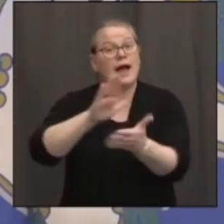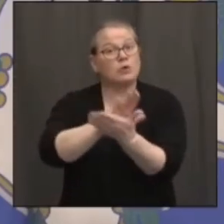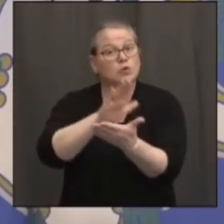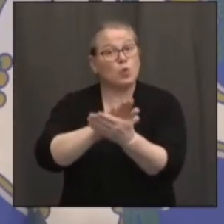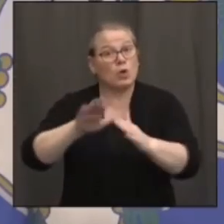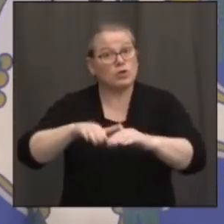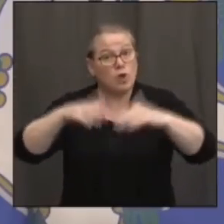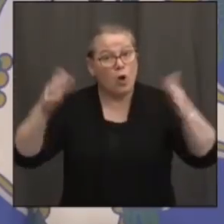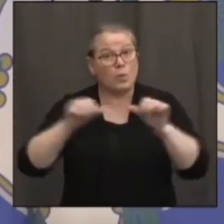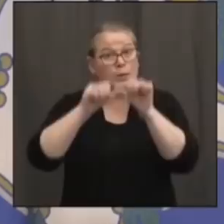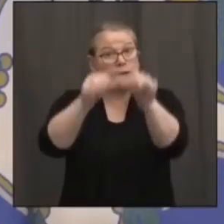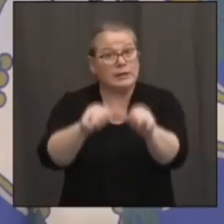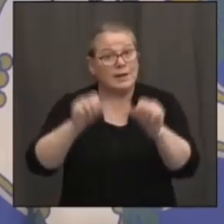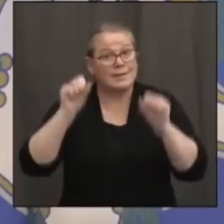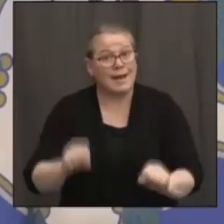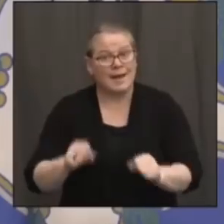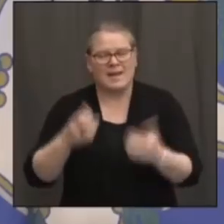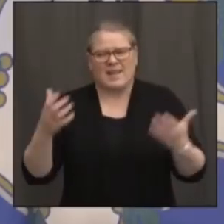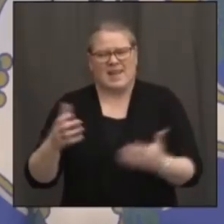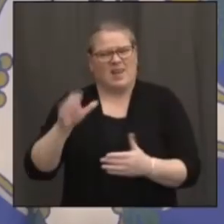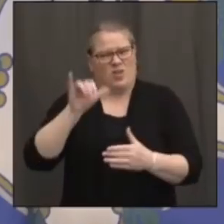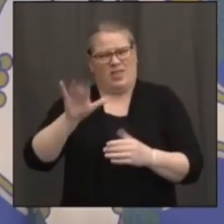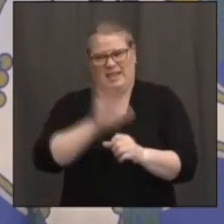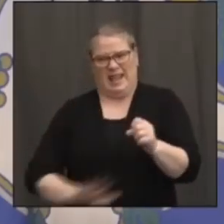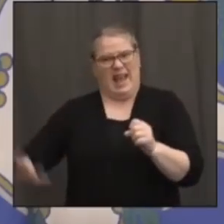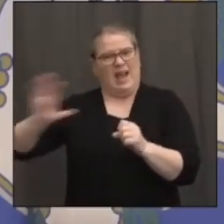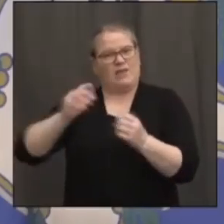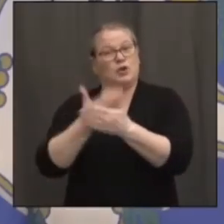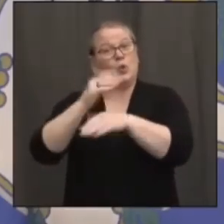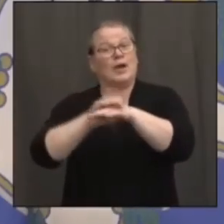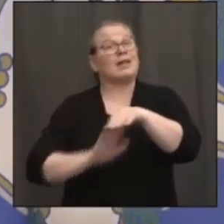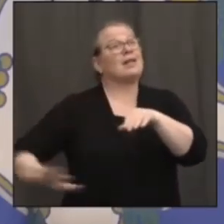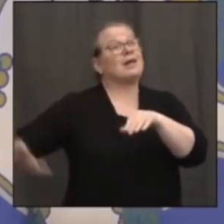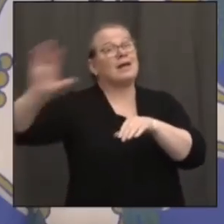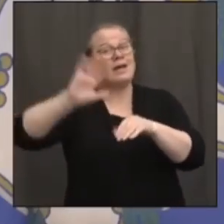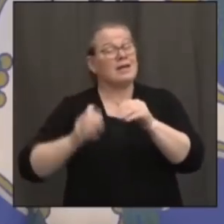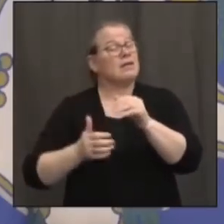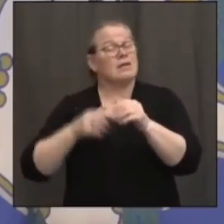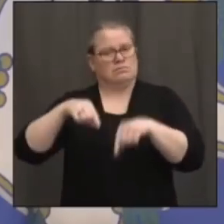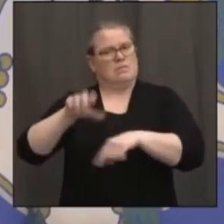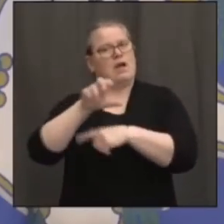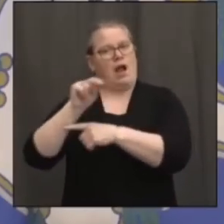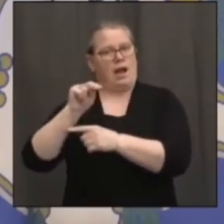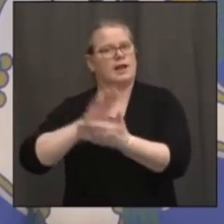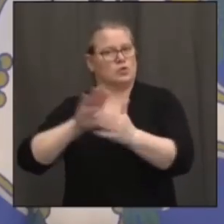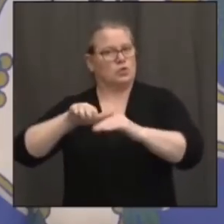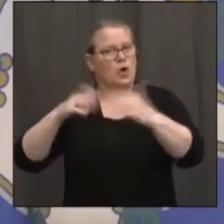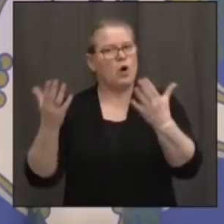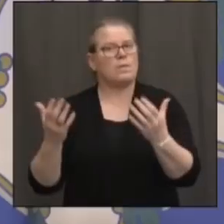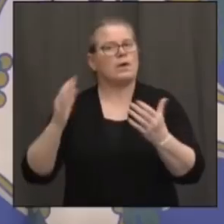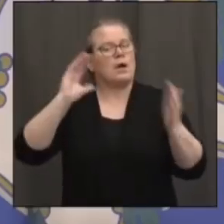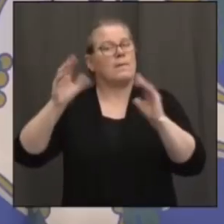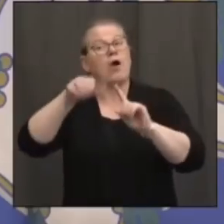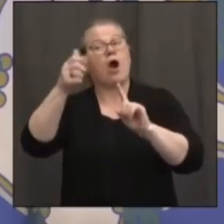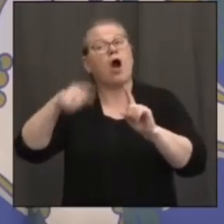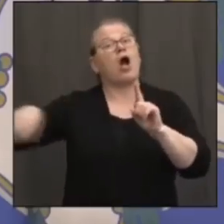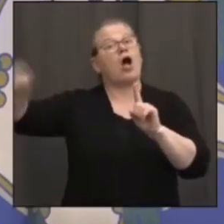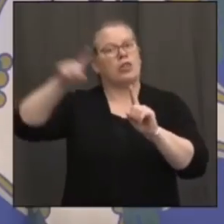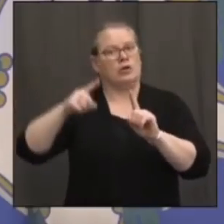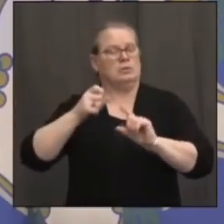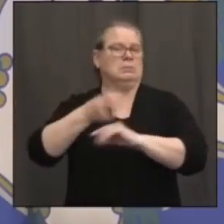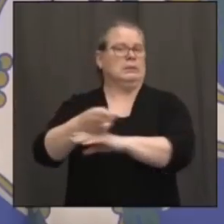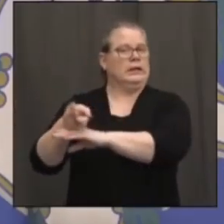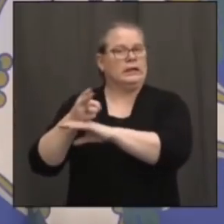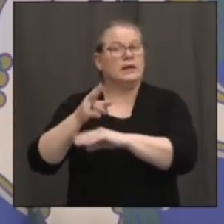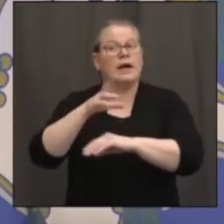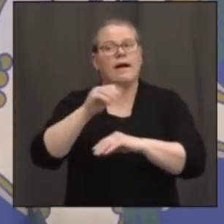to be open than anybody else in the region. Allows us to continue to reopen our businesses. More on that on Thursday. And what that